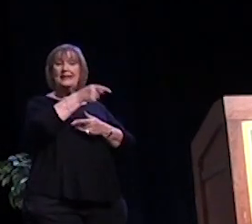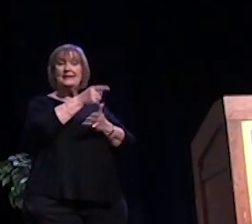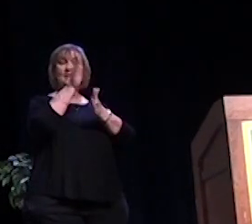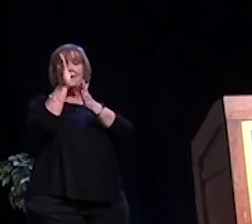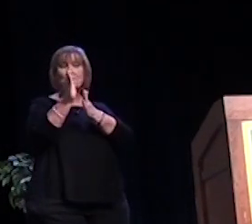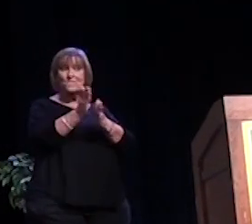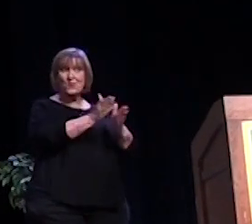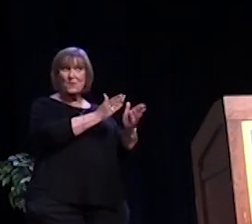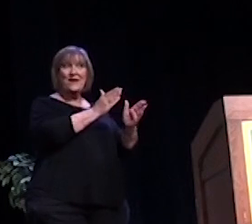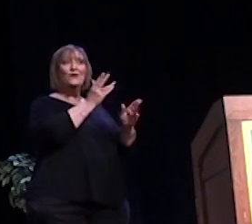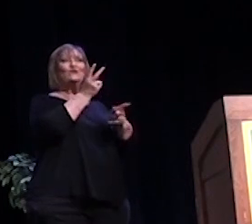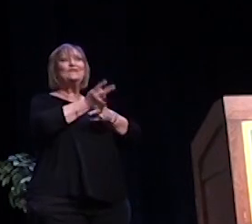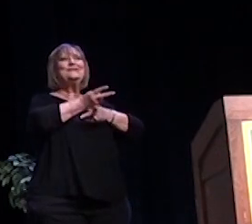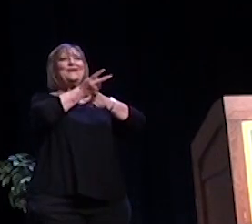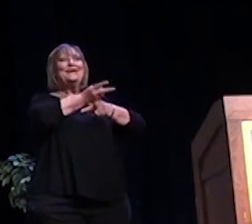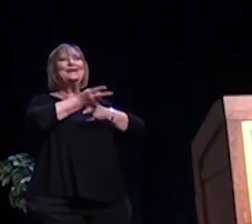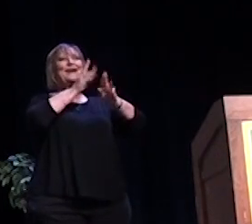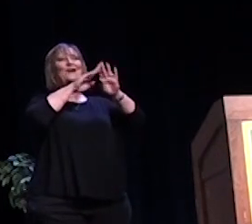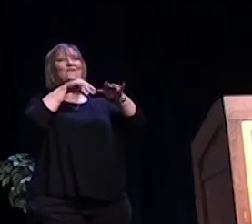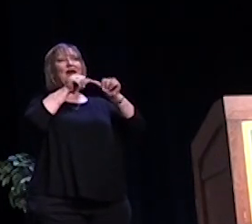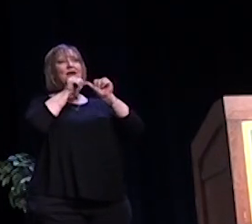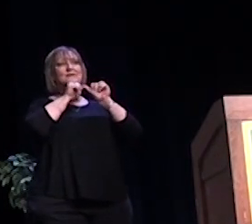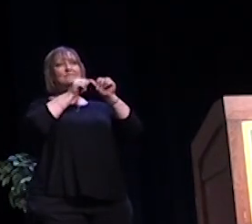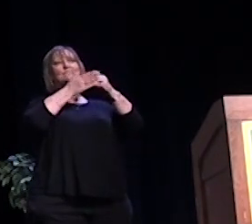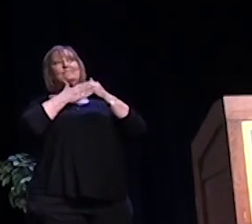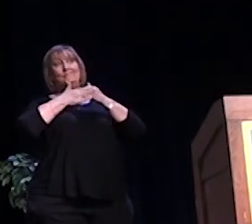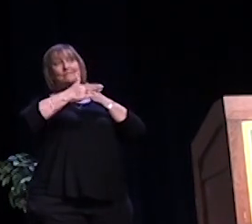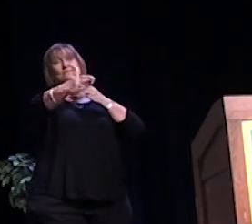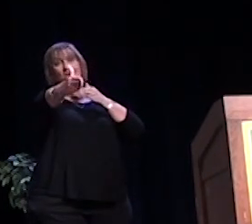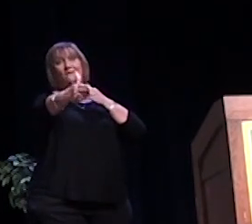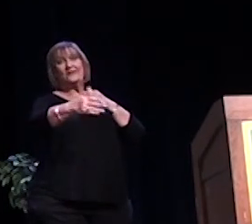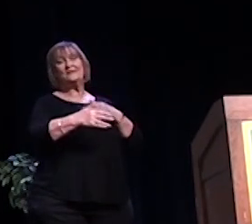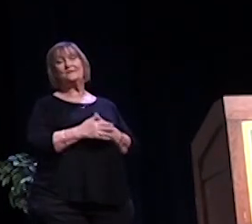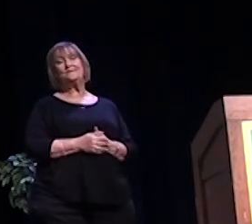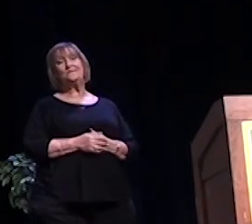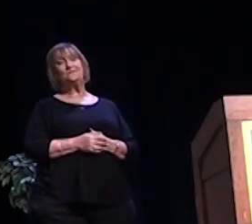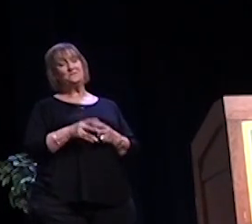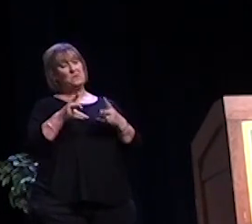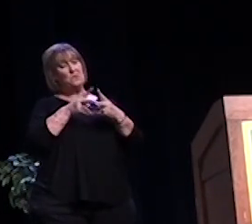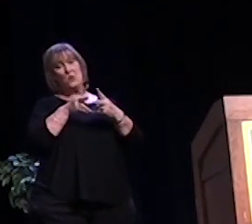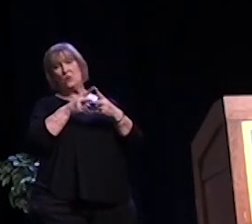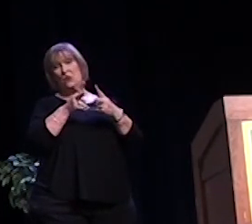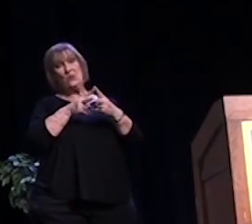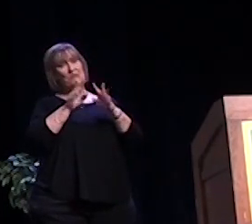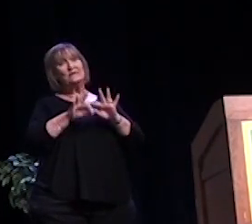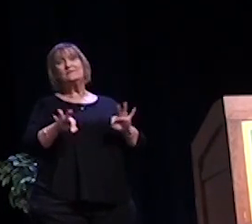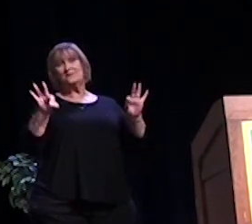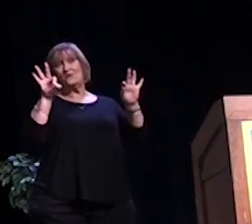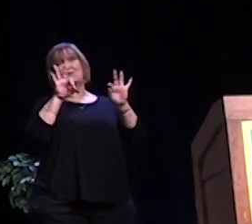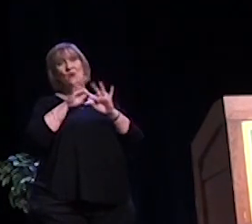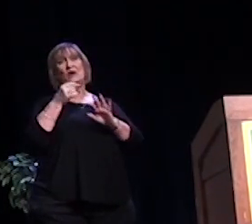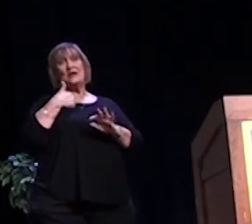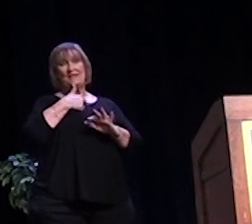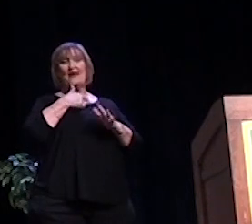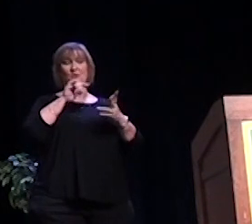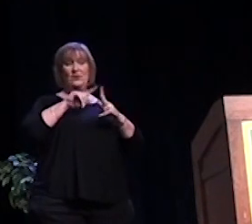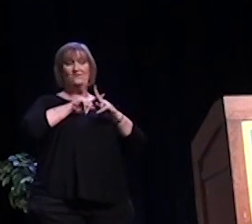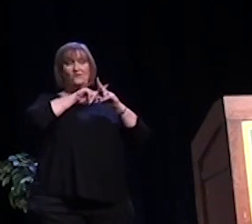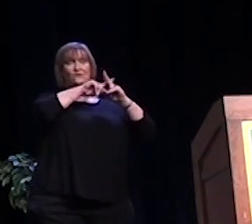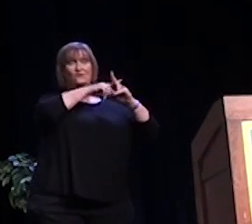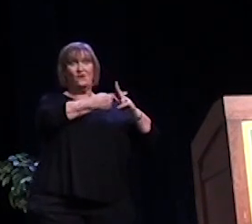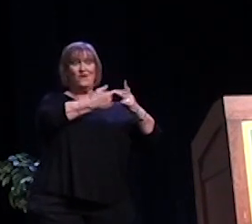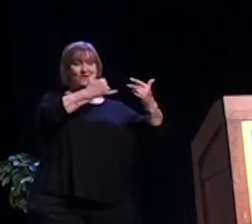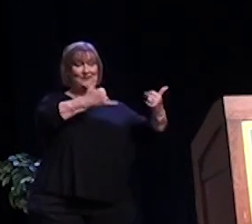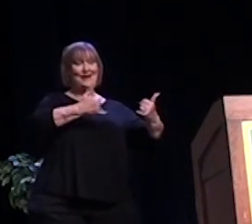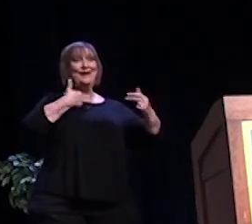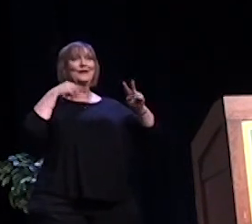to maintain that in the long term. And I think those both things are critical changes that we've been able to implement and something that we look